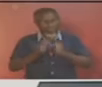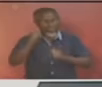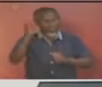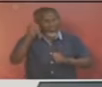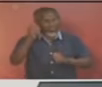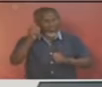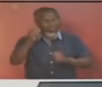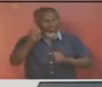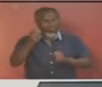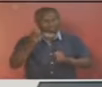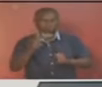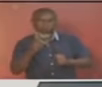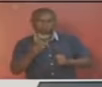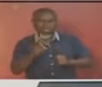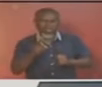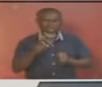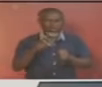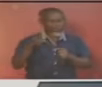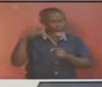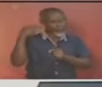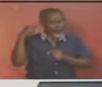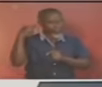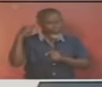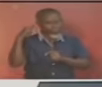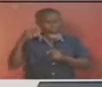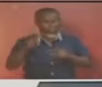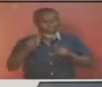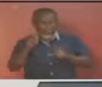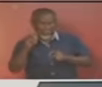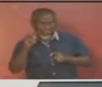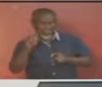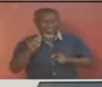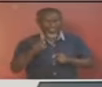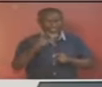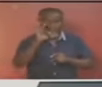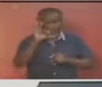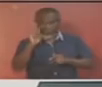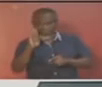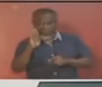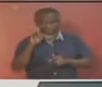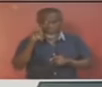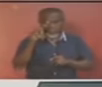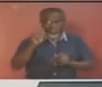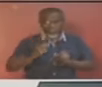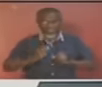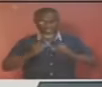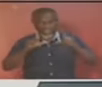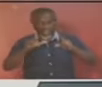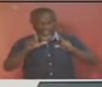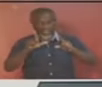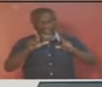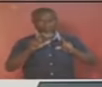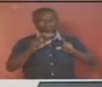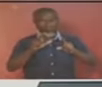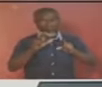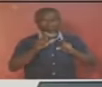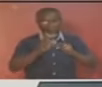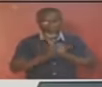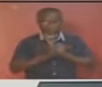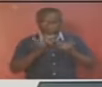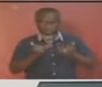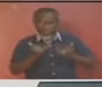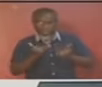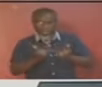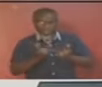bringing you live coverage on TTT, Talk City 91.1 FM, and on Facebook at TTT Live Online. We go now to the Manager